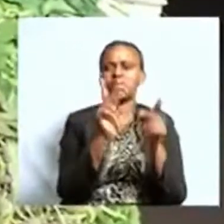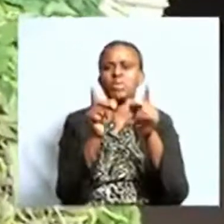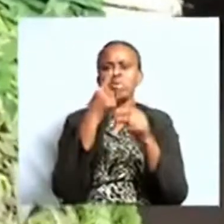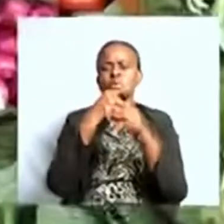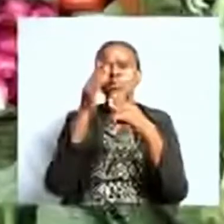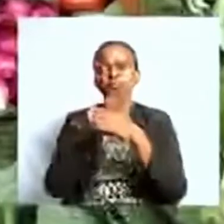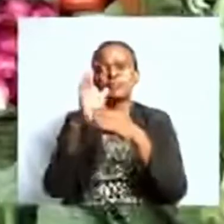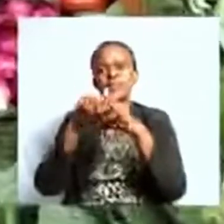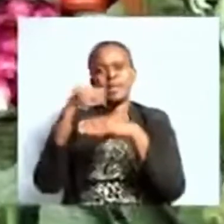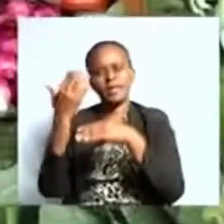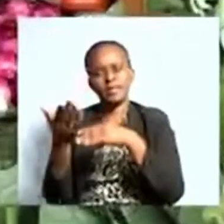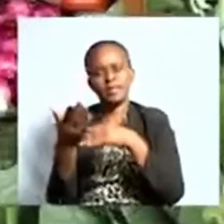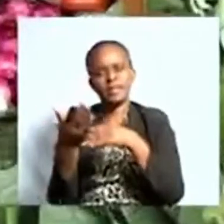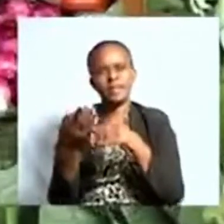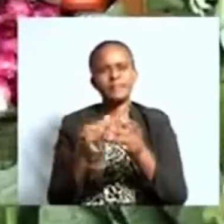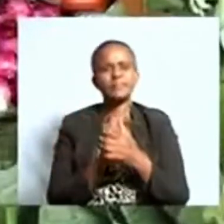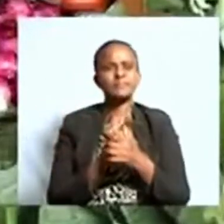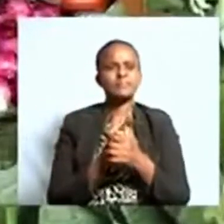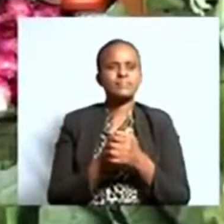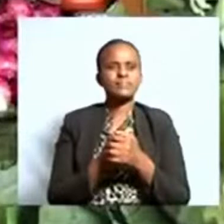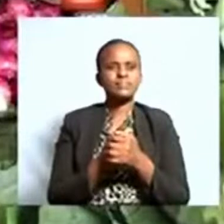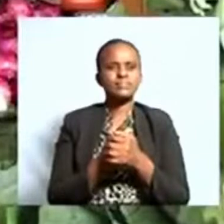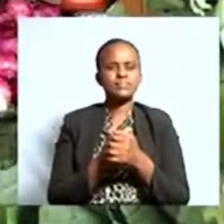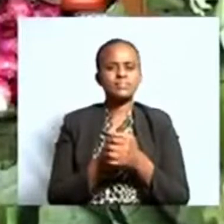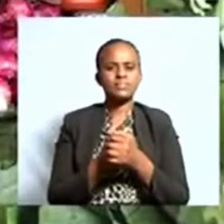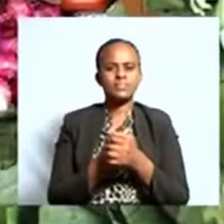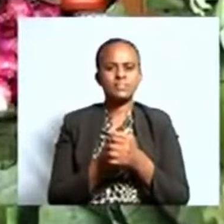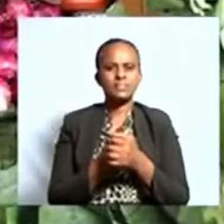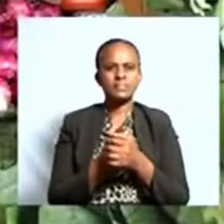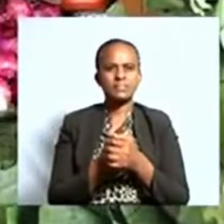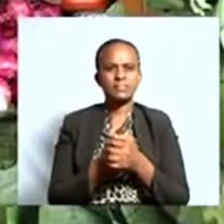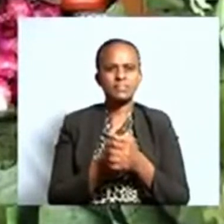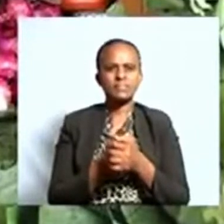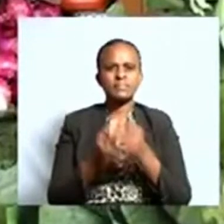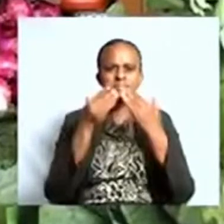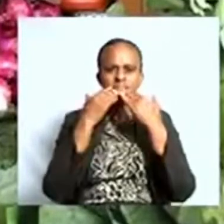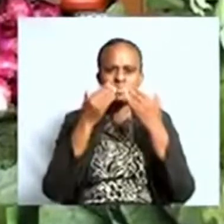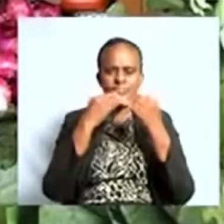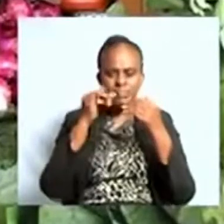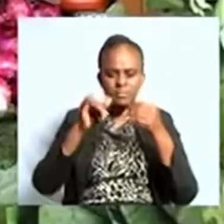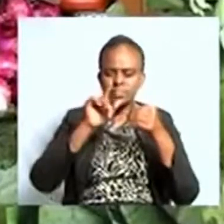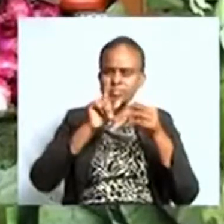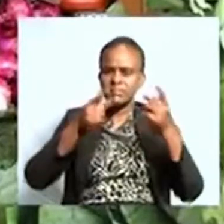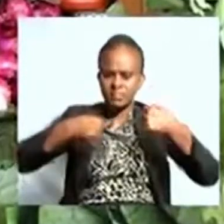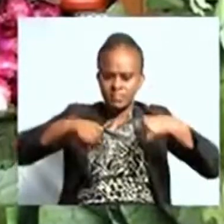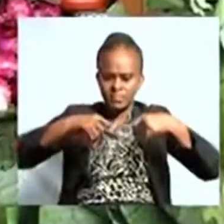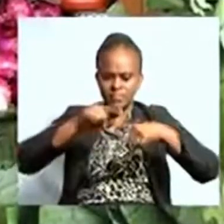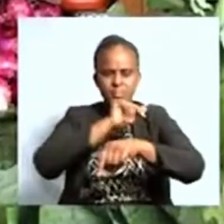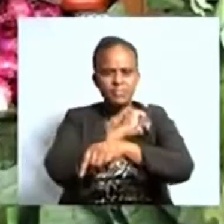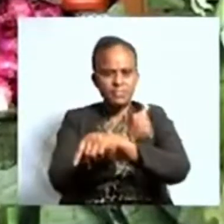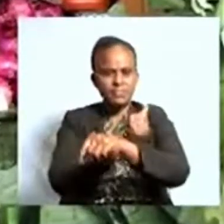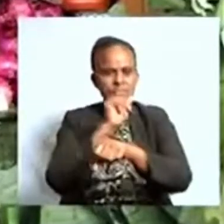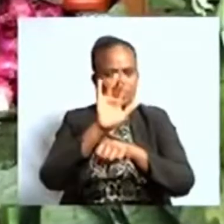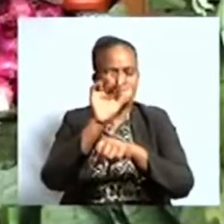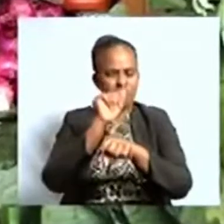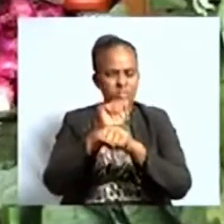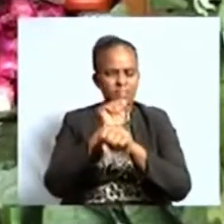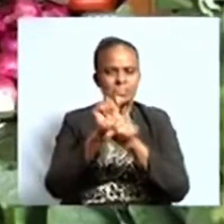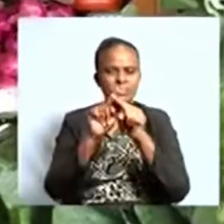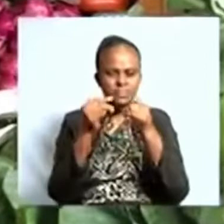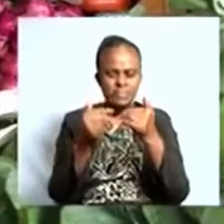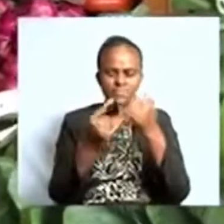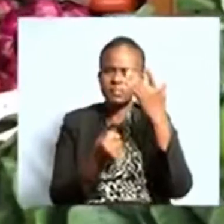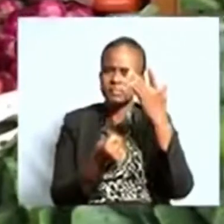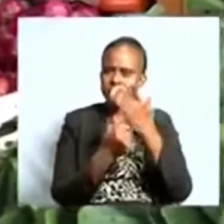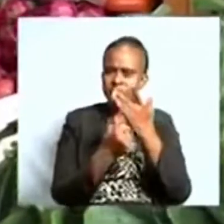trading illegally, and but that is what is creating a Honorable, problem. As much as we appreciate the local authorities' role, but at the end of the term,